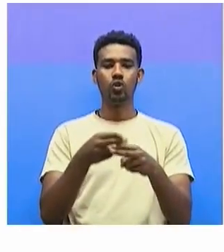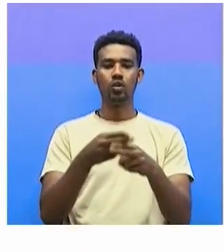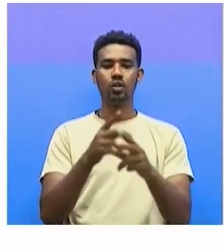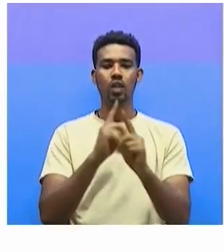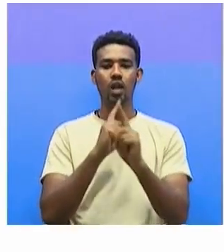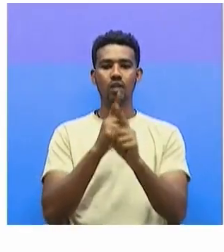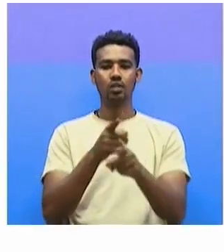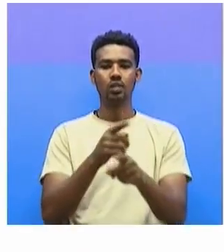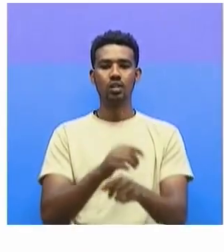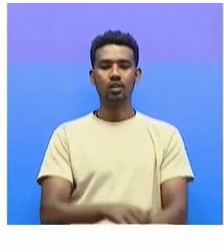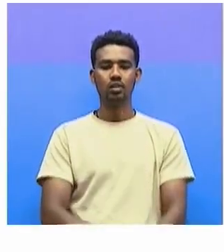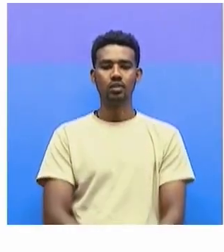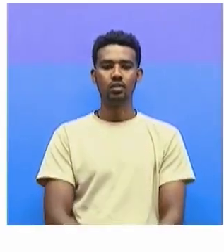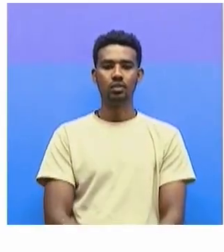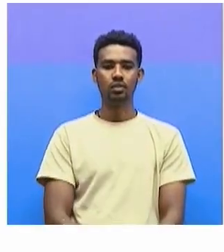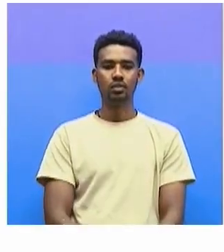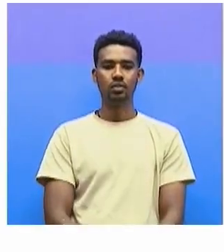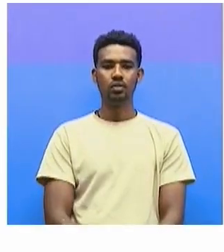answer